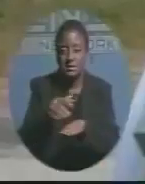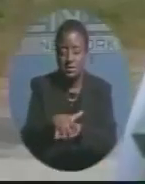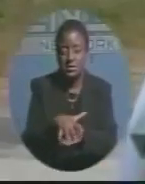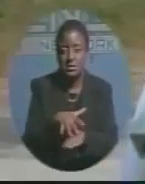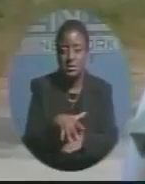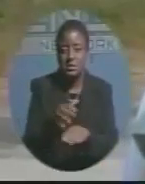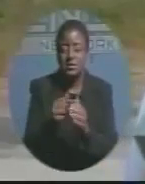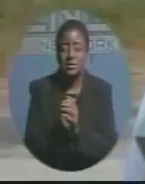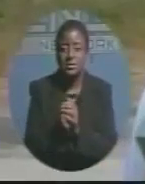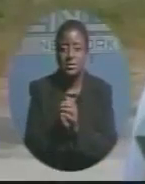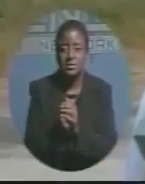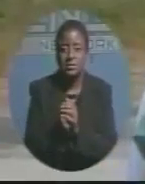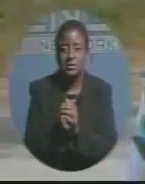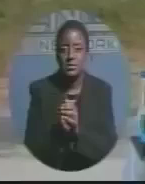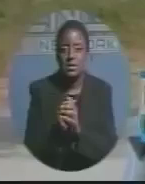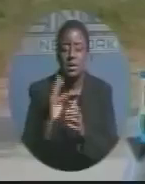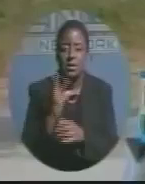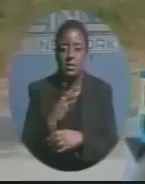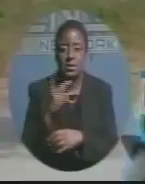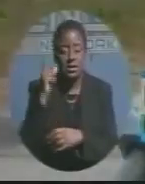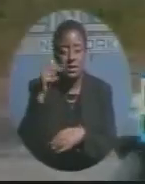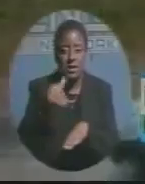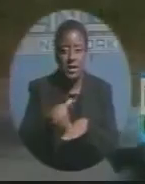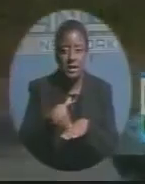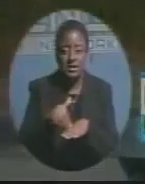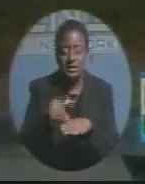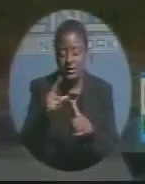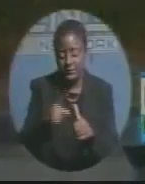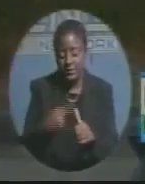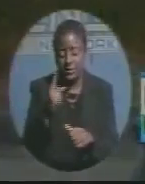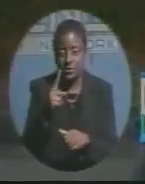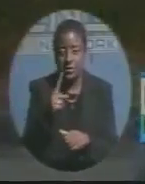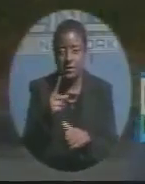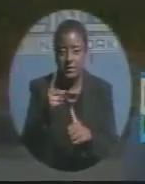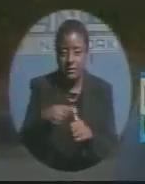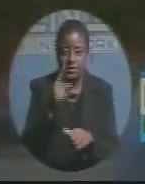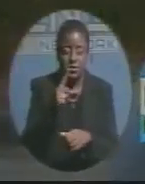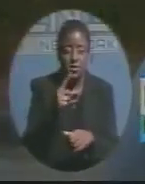If we look at the first one, to be honest, was a mess.